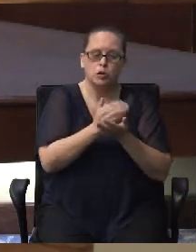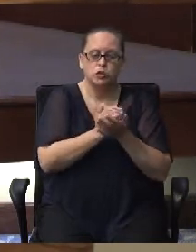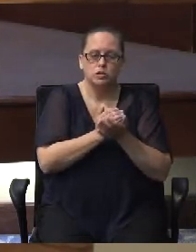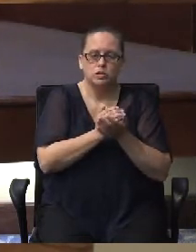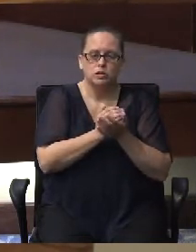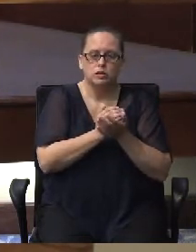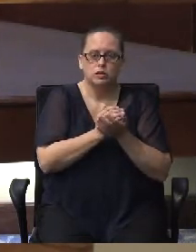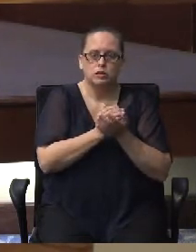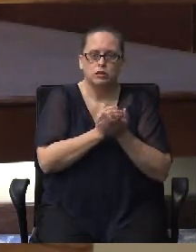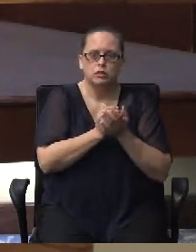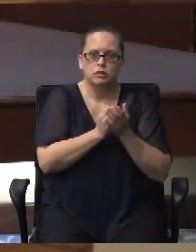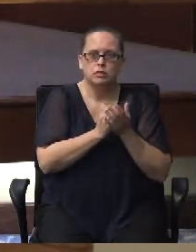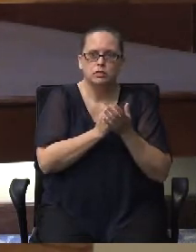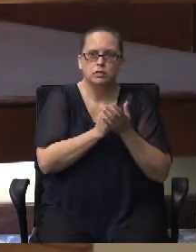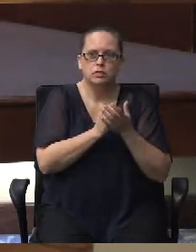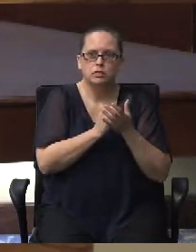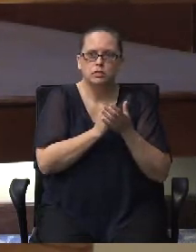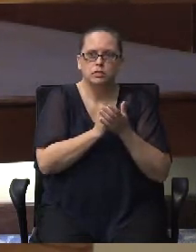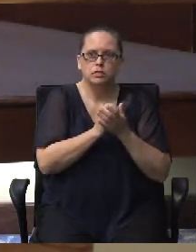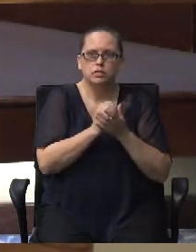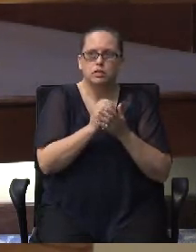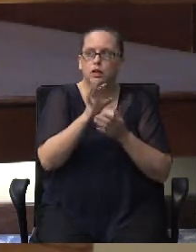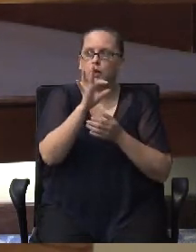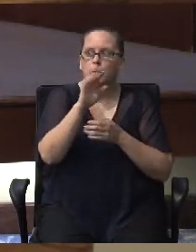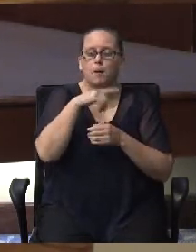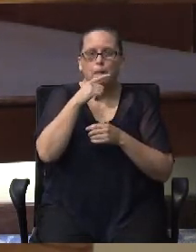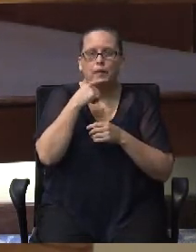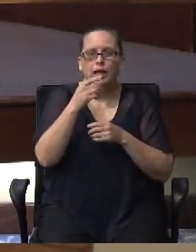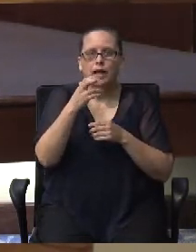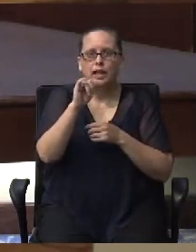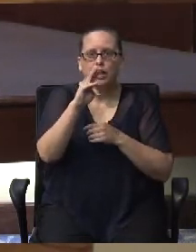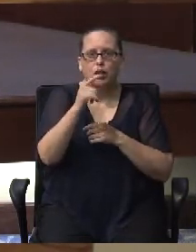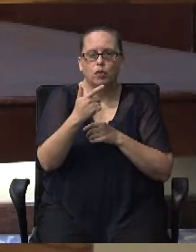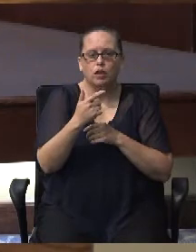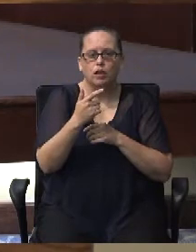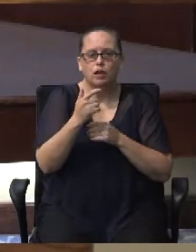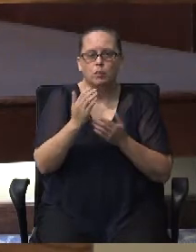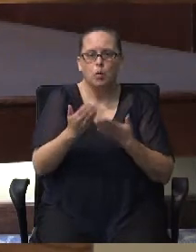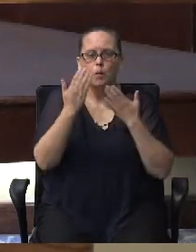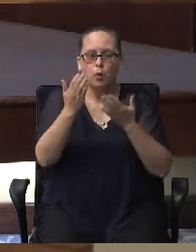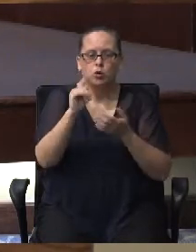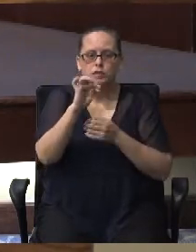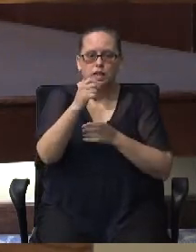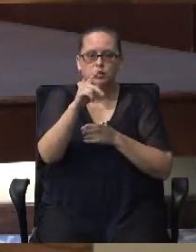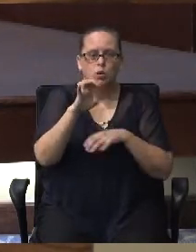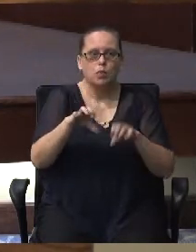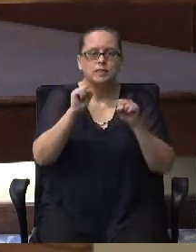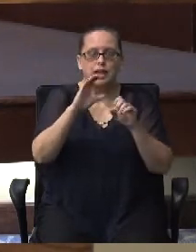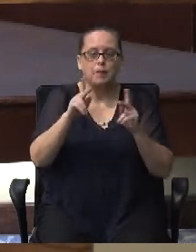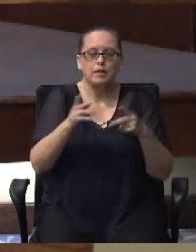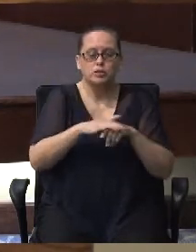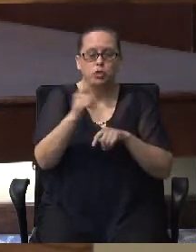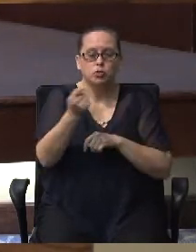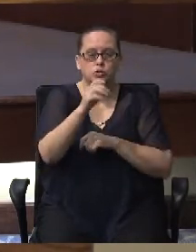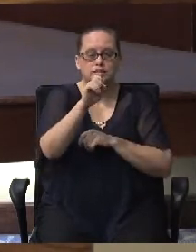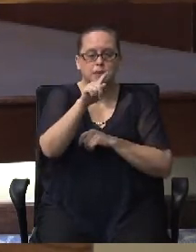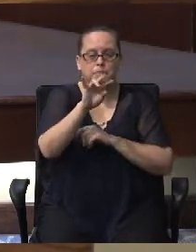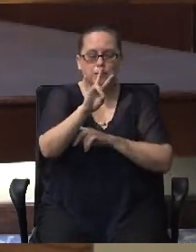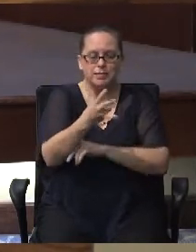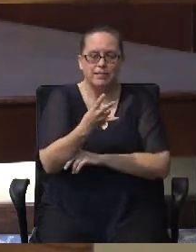the voter approval tax rate. A public hearing and vote on said proposed tax rate will take place on Tuesday, September